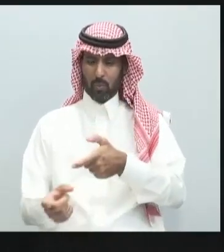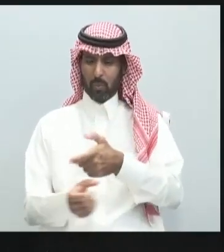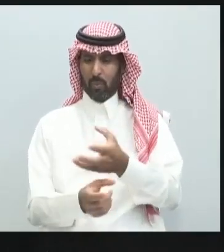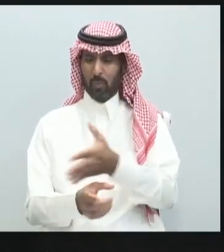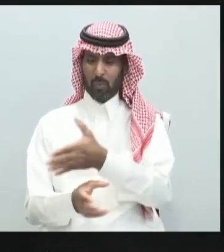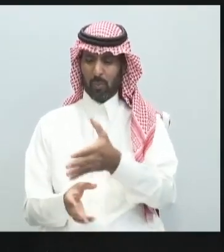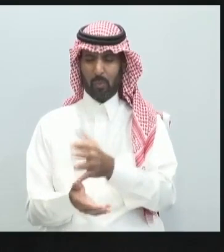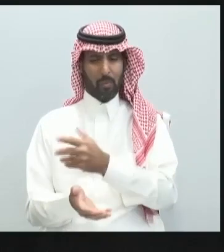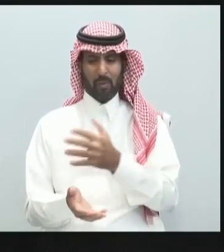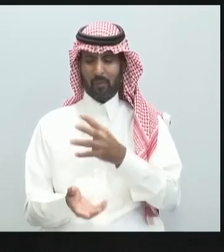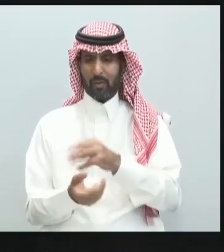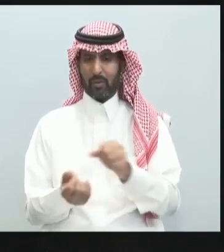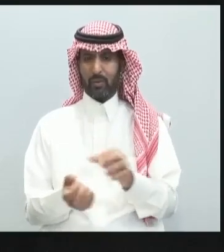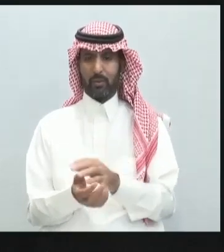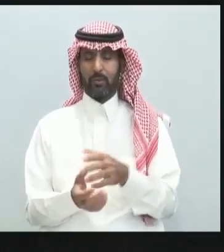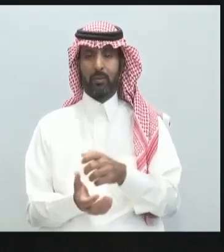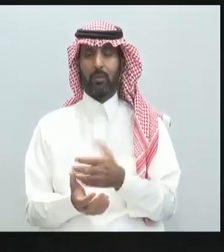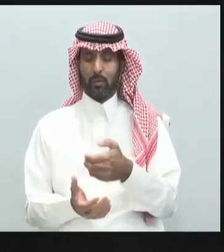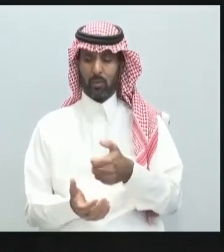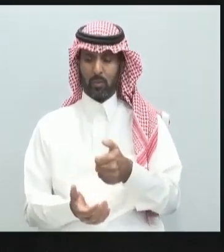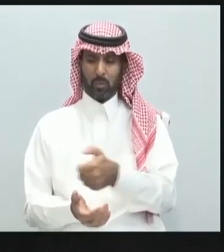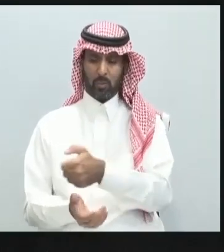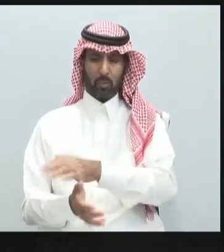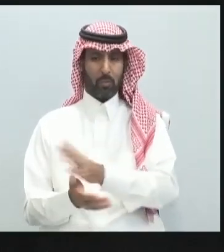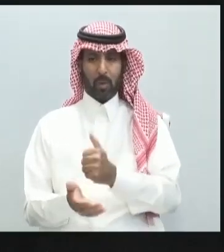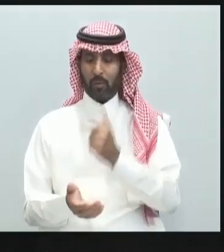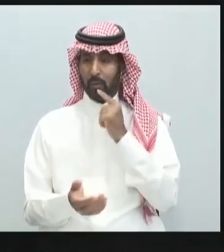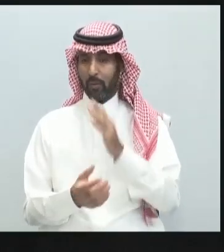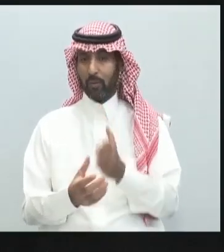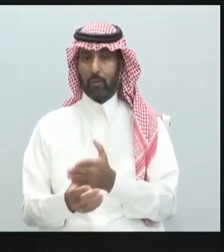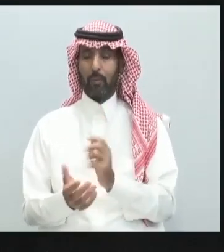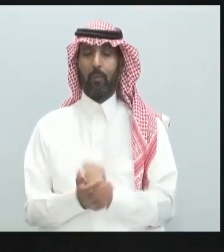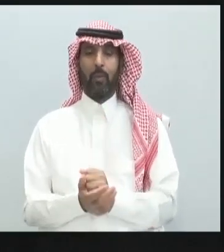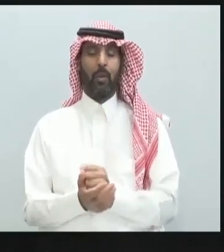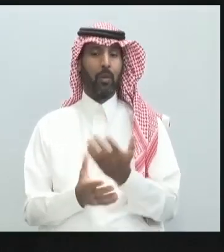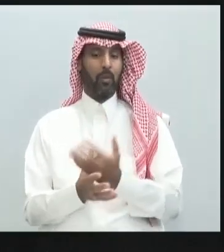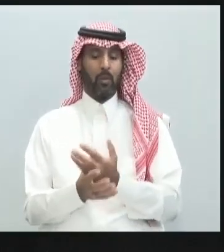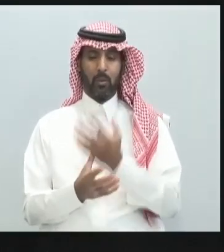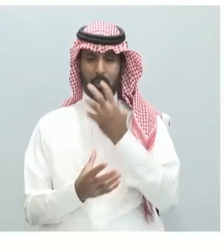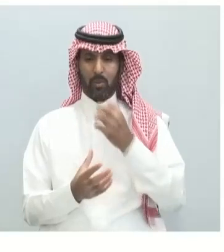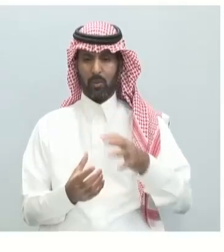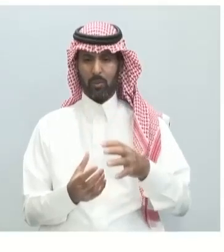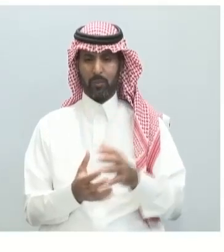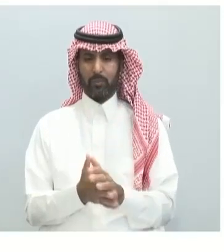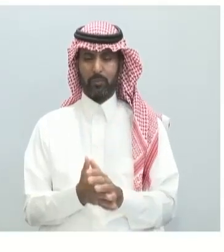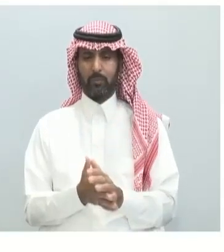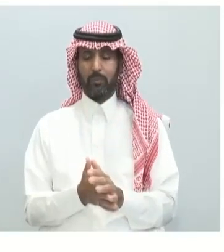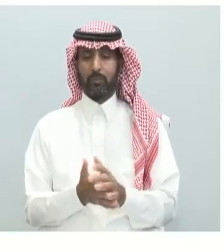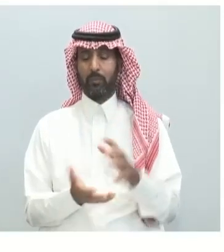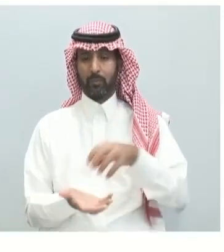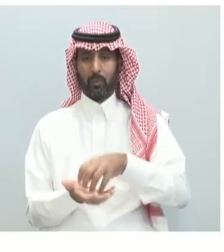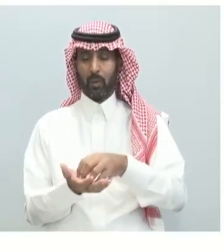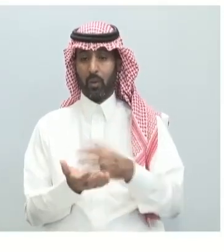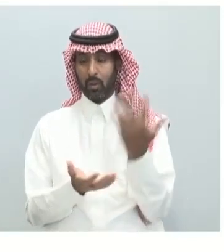across the world. It will be supporting the pollution from the airplanes here. And he says here that even the locally